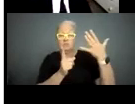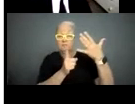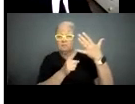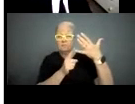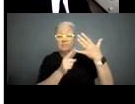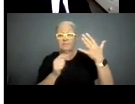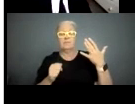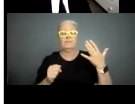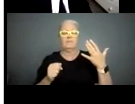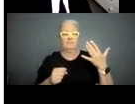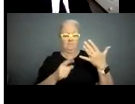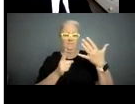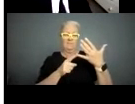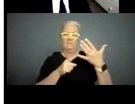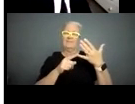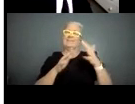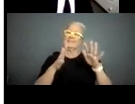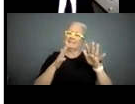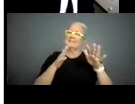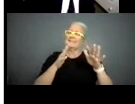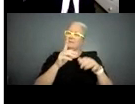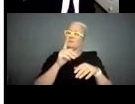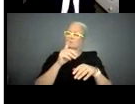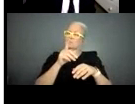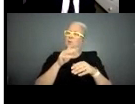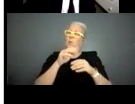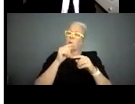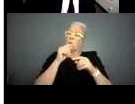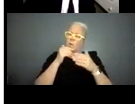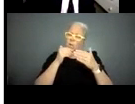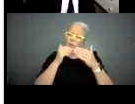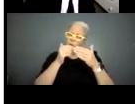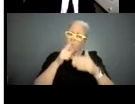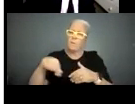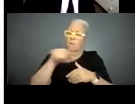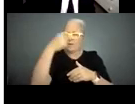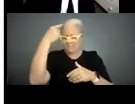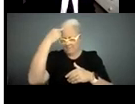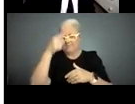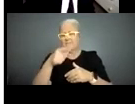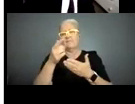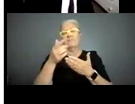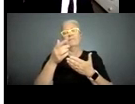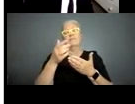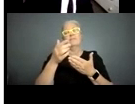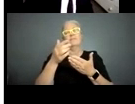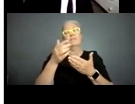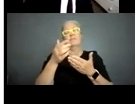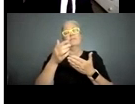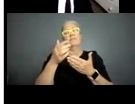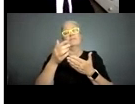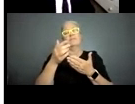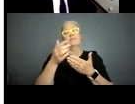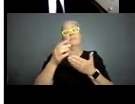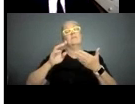one is almost unanimously saying exclusion, but I've got a couple that said segregation. Well, he's not in a